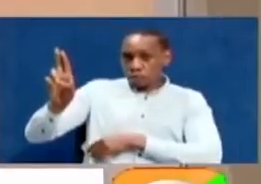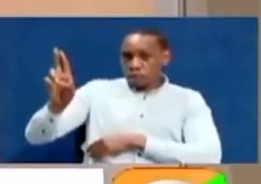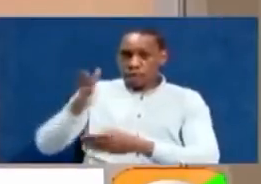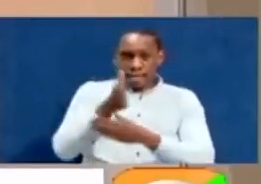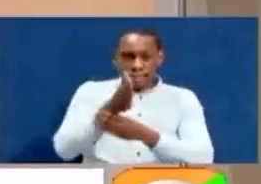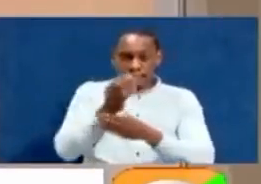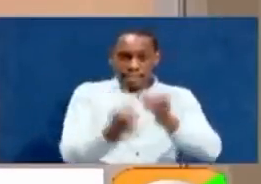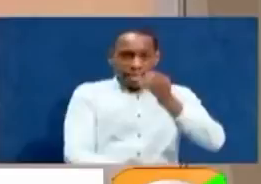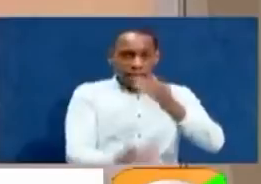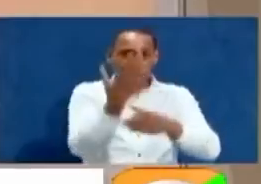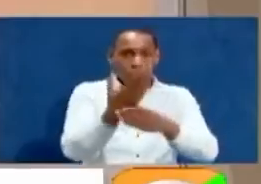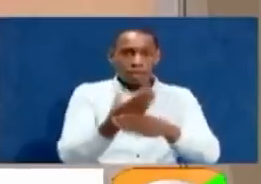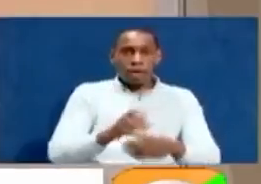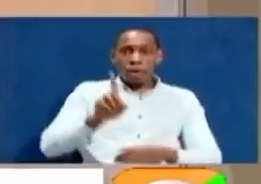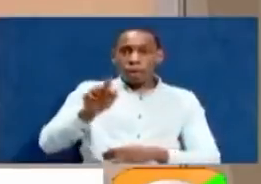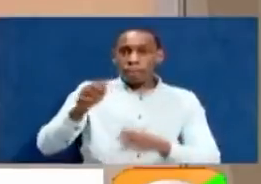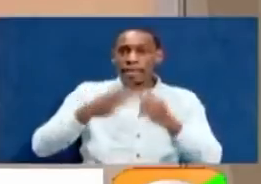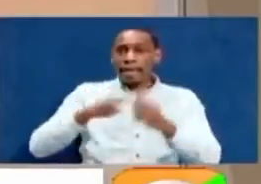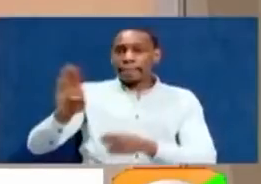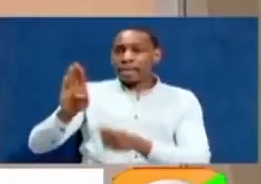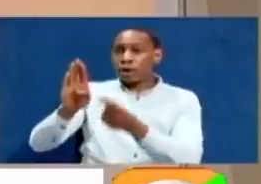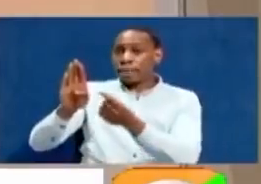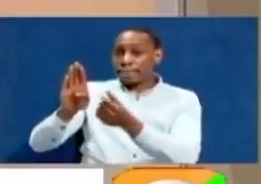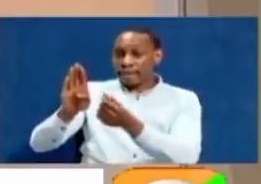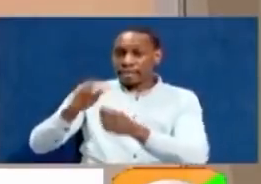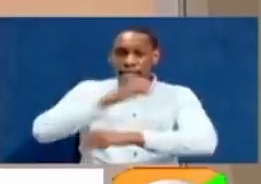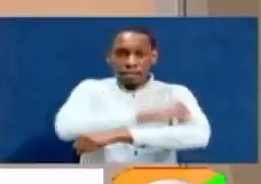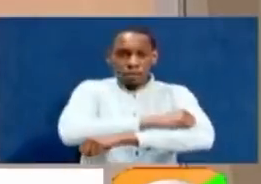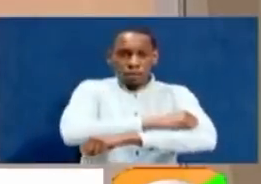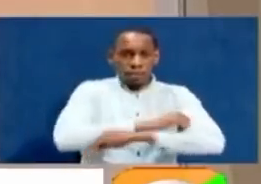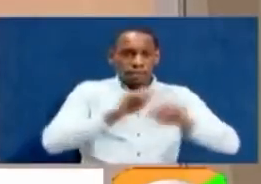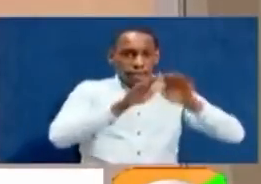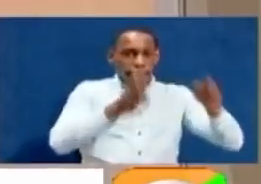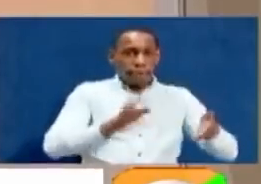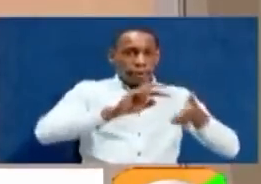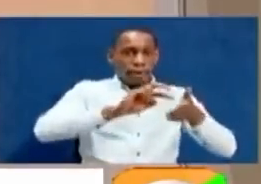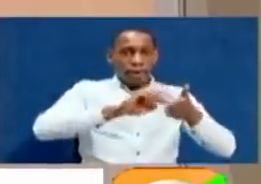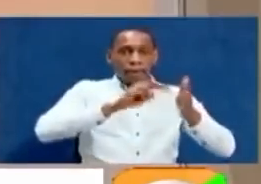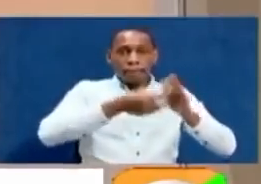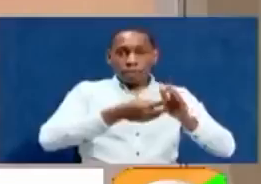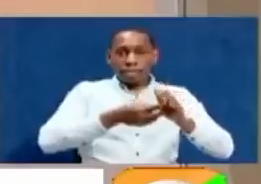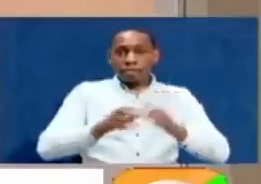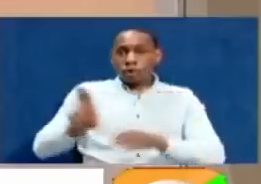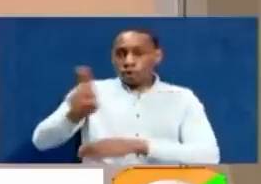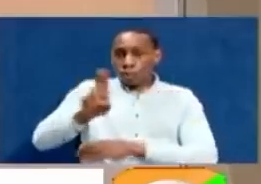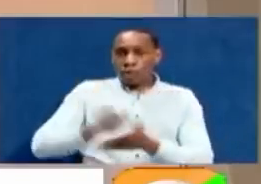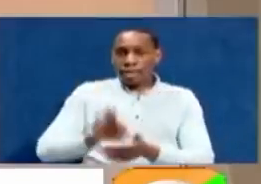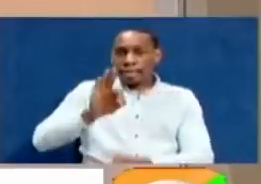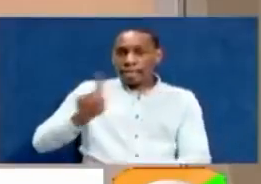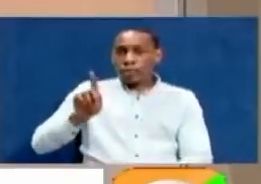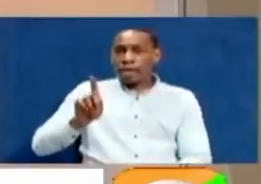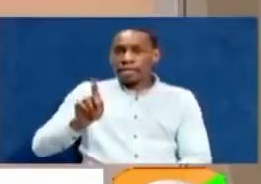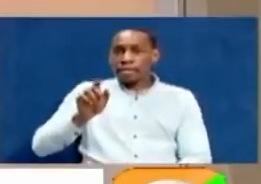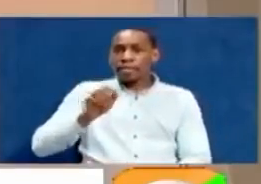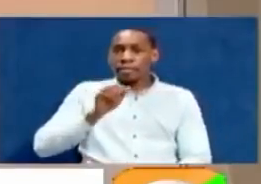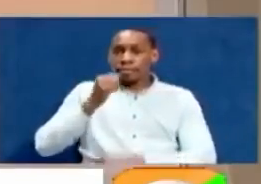on Thursday launched the 1.9 billion shillings school furniture project in Umoja, 31-year-old